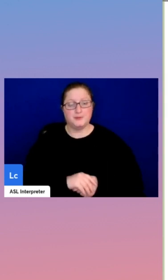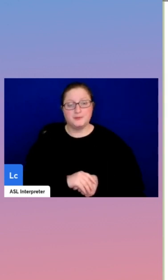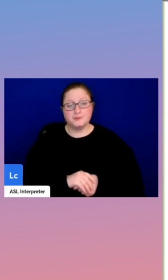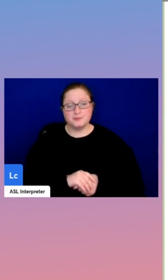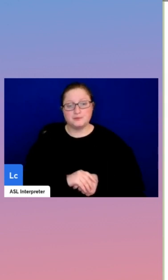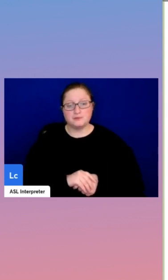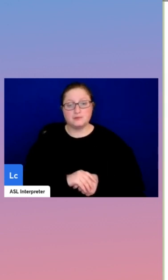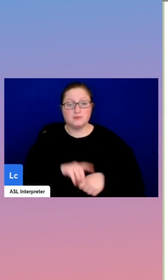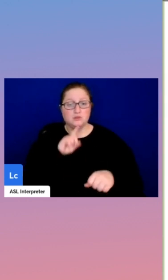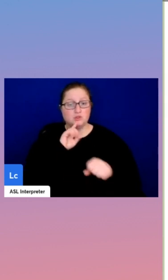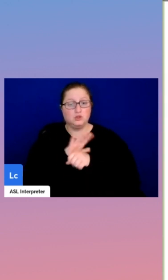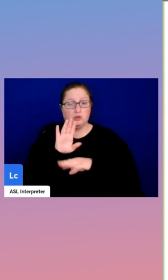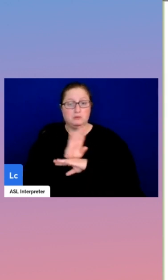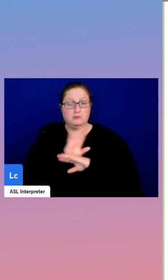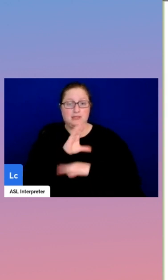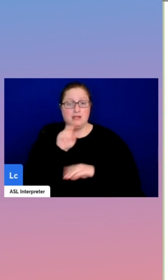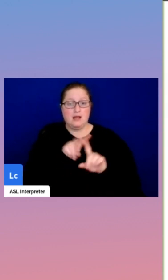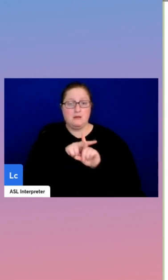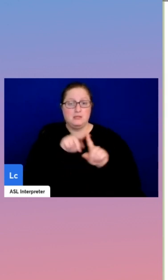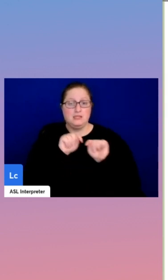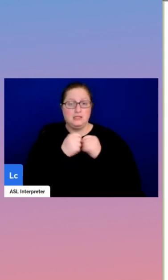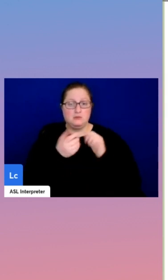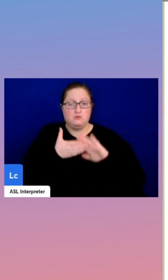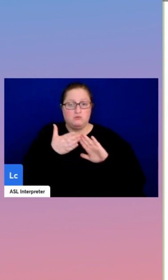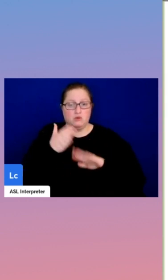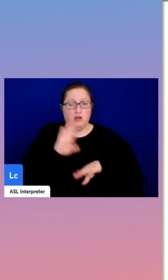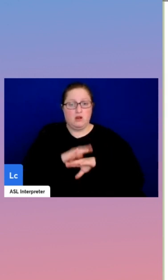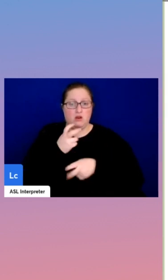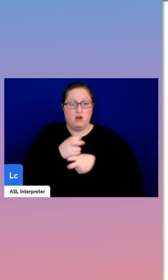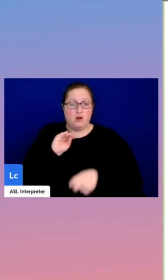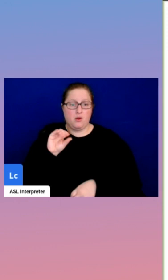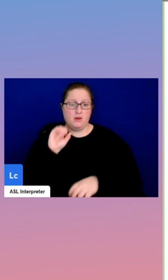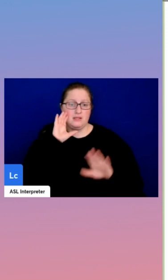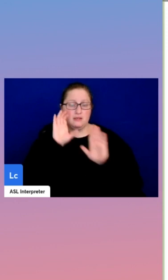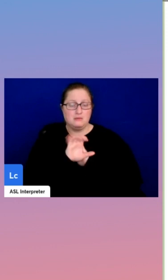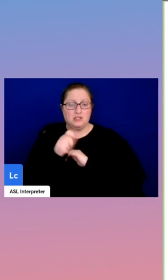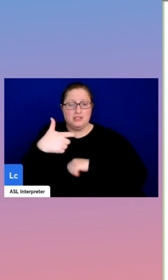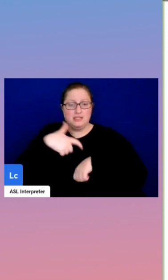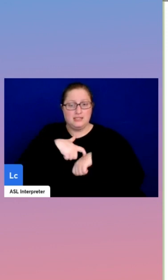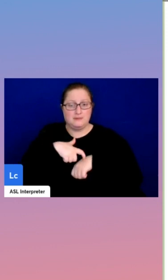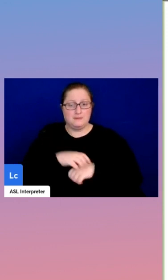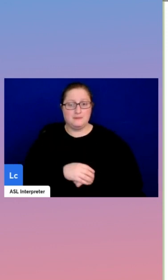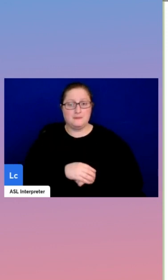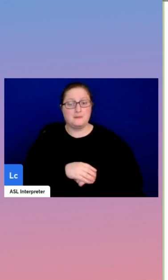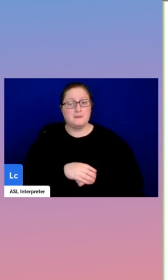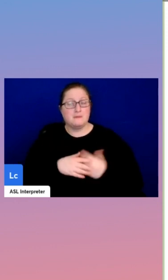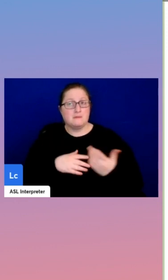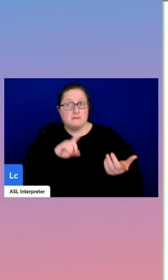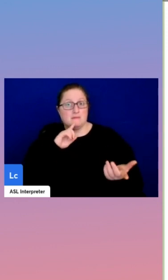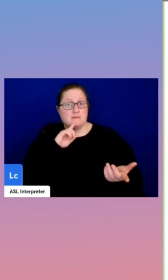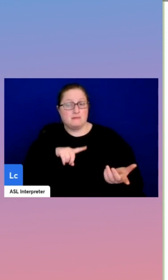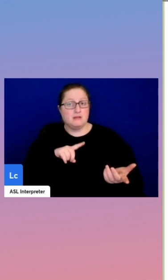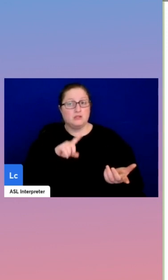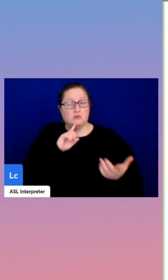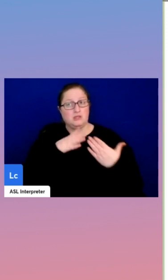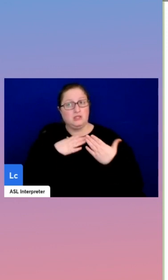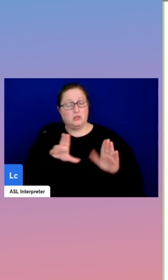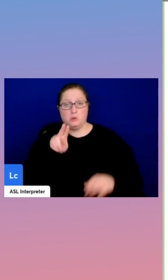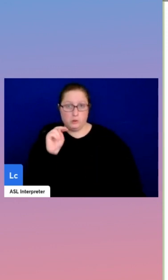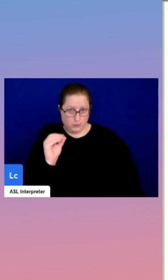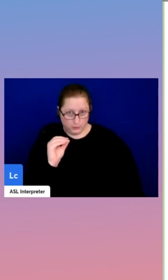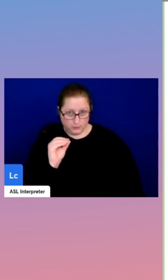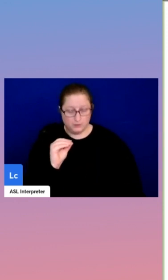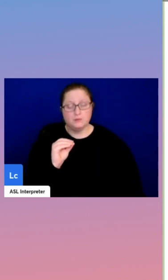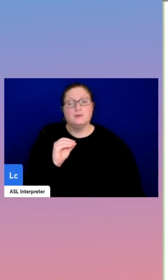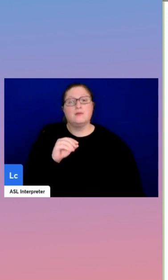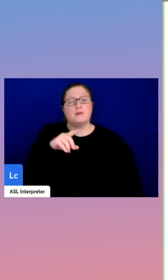Can you ensure that your business and application teams are running on hardened OS images at any point of time? So the answer of that is in general no, because